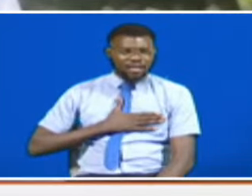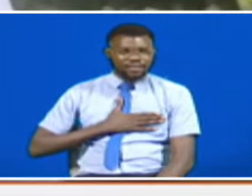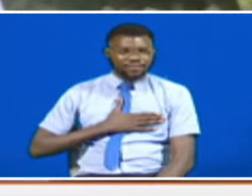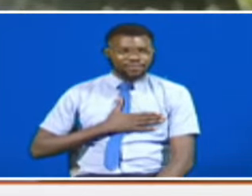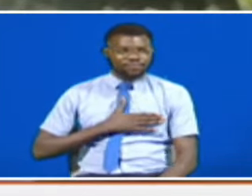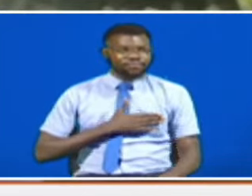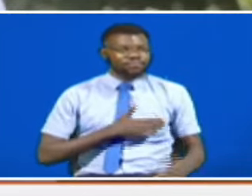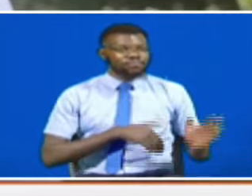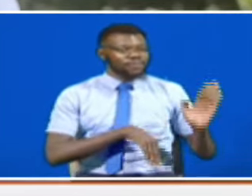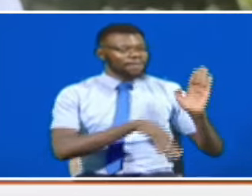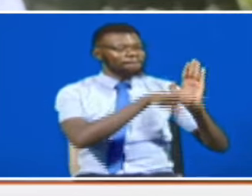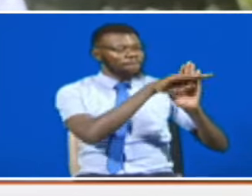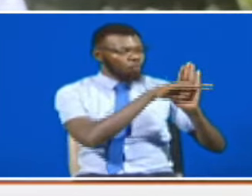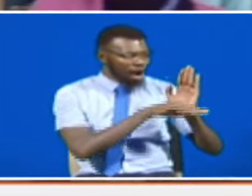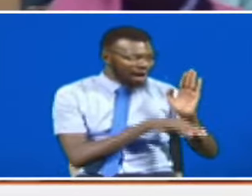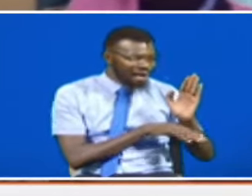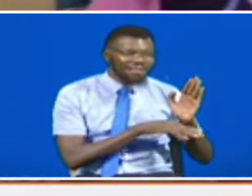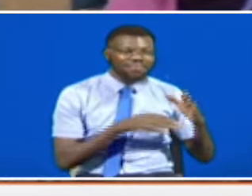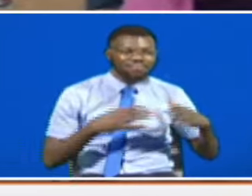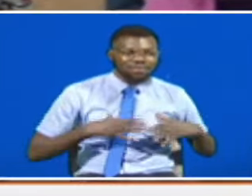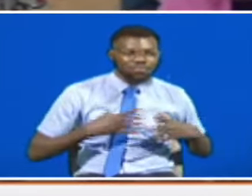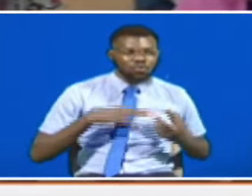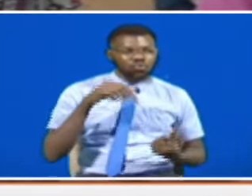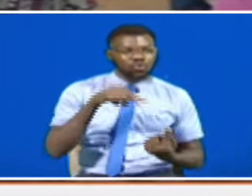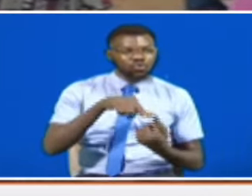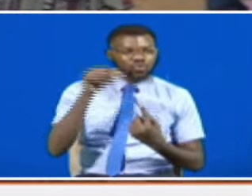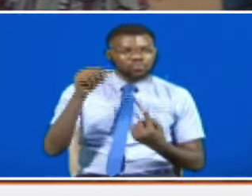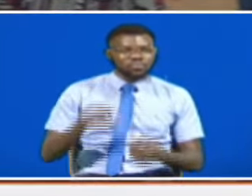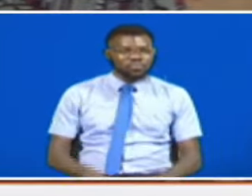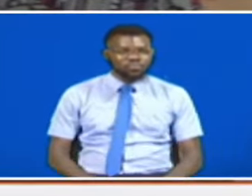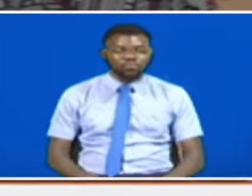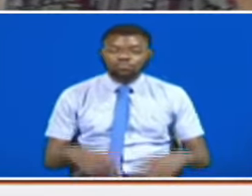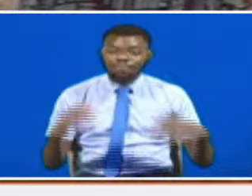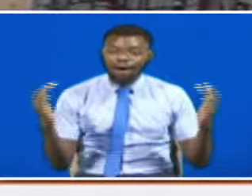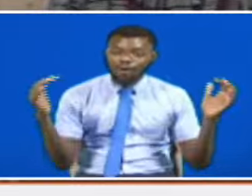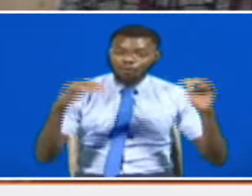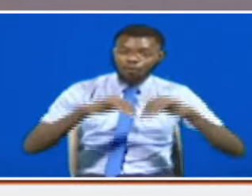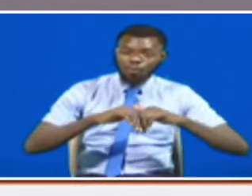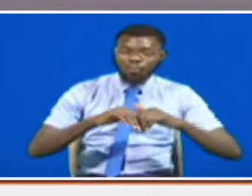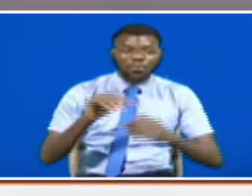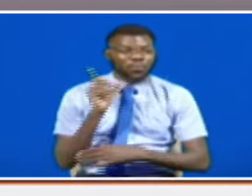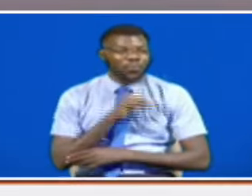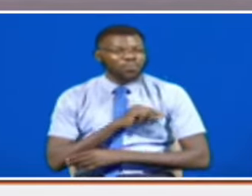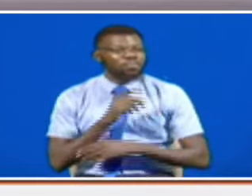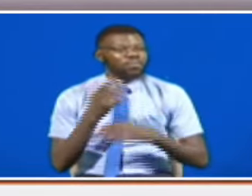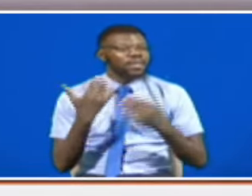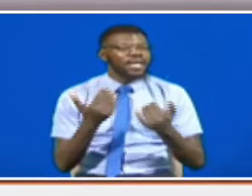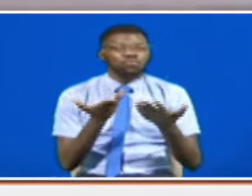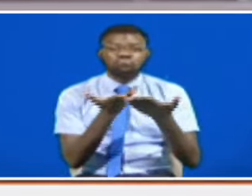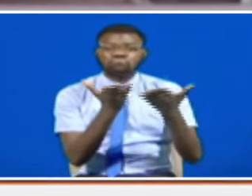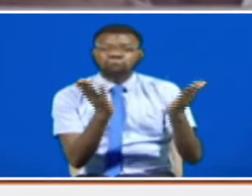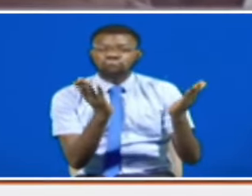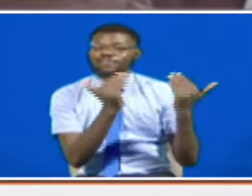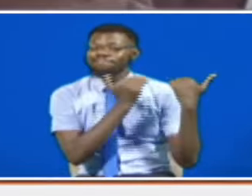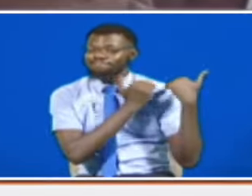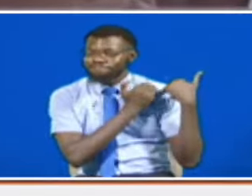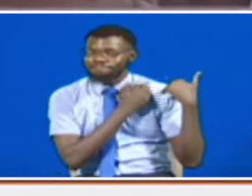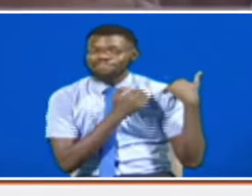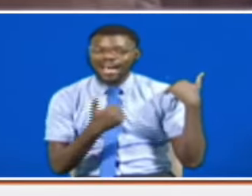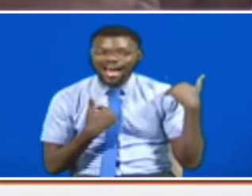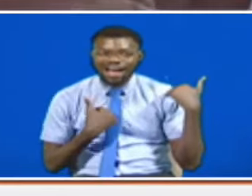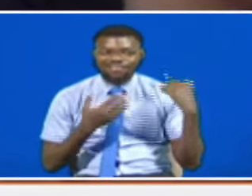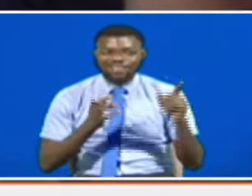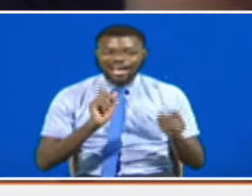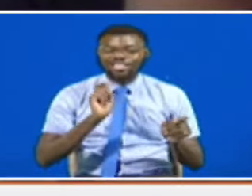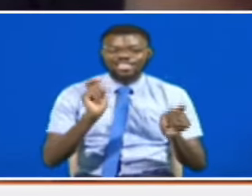of these products which are being produced in the VTC. As the workshop concludes, participants are now tasked with driving the transformation